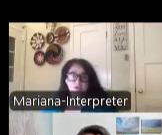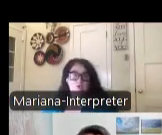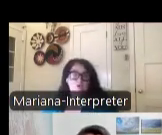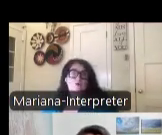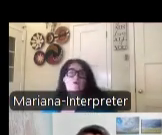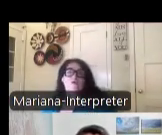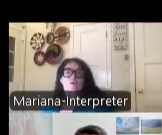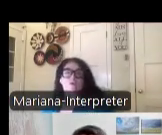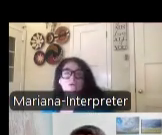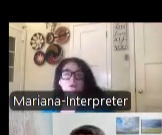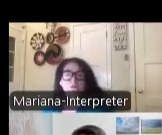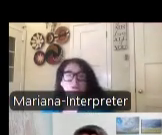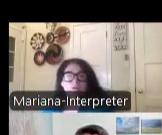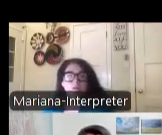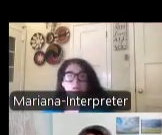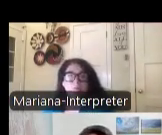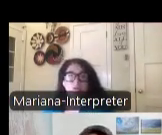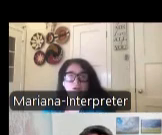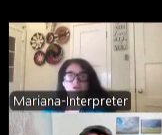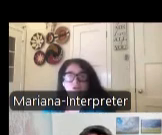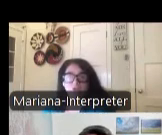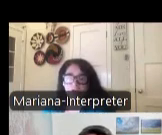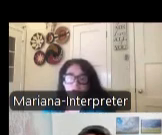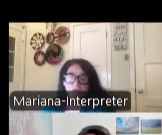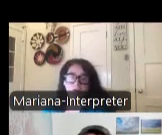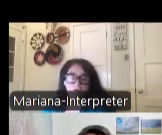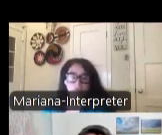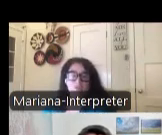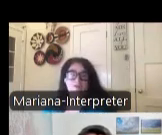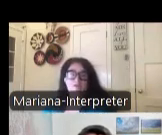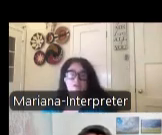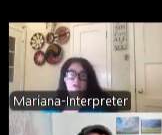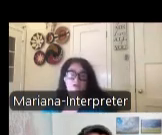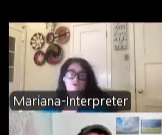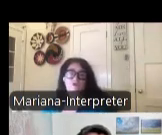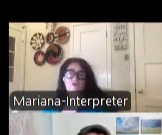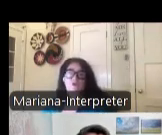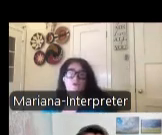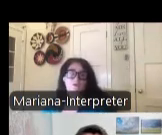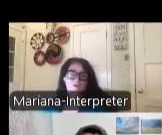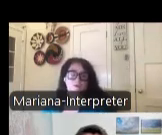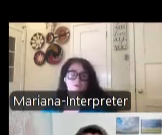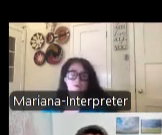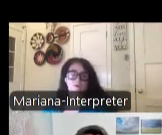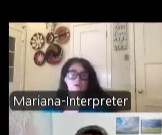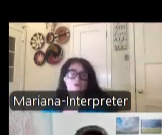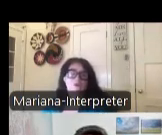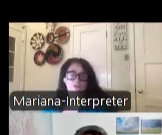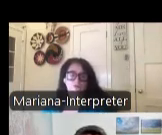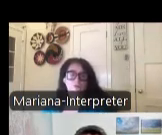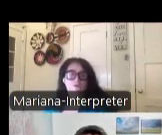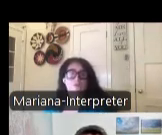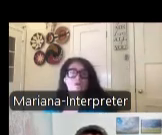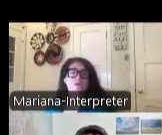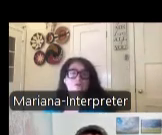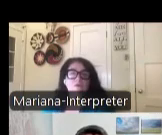catastrophic wildfire. It's not a one-to-one trade-off. We can't always control it, but the more of the prescribed burning we do, there's